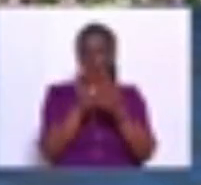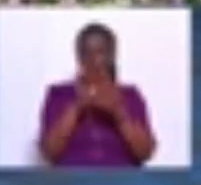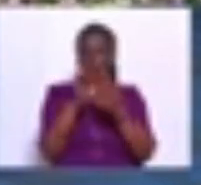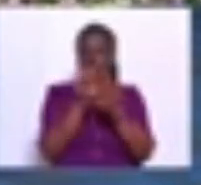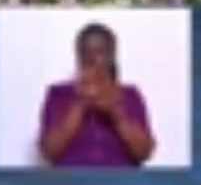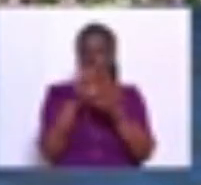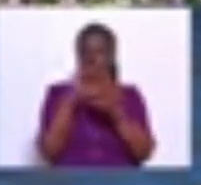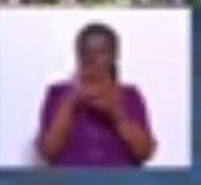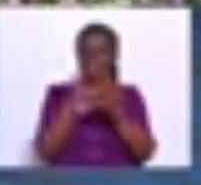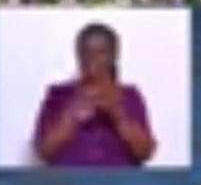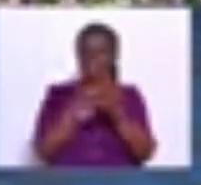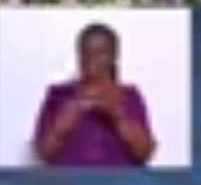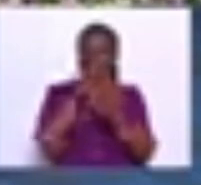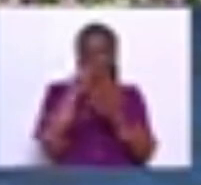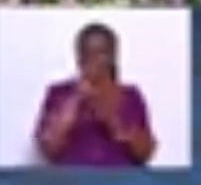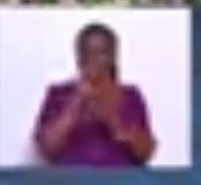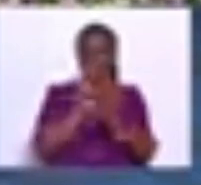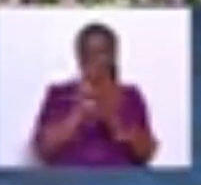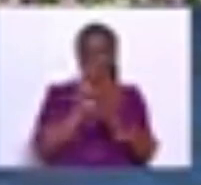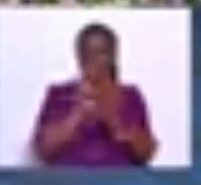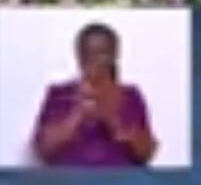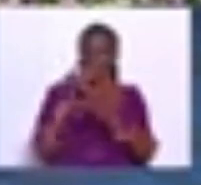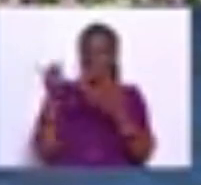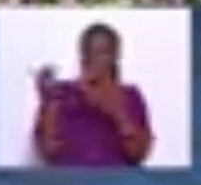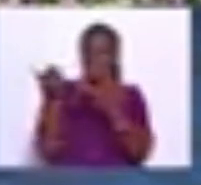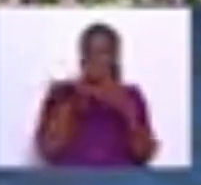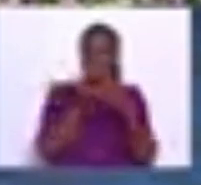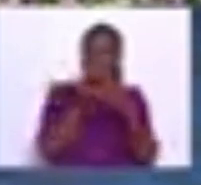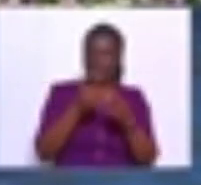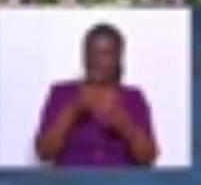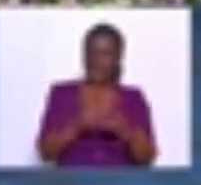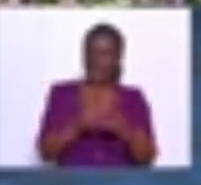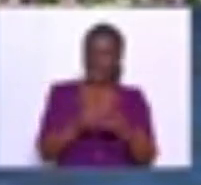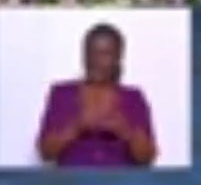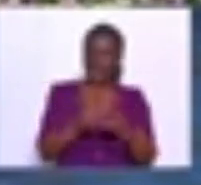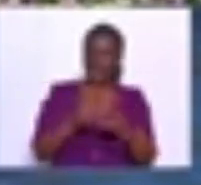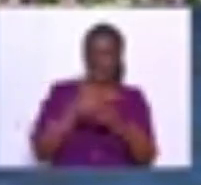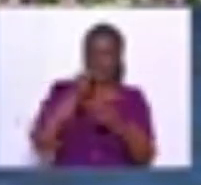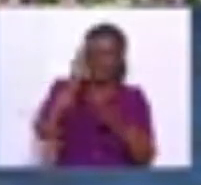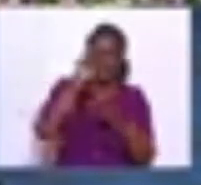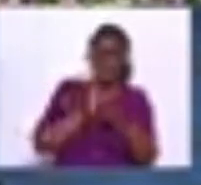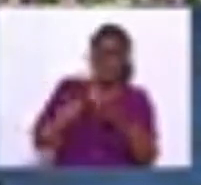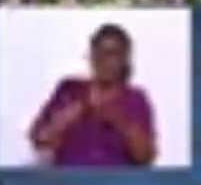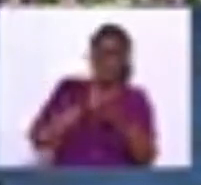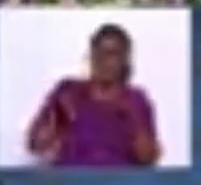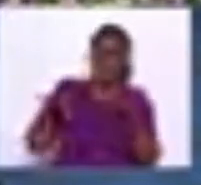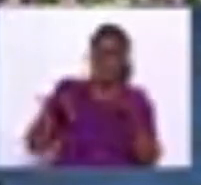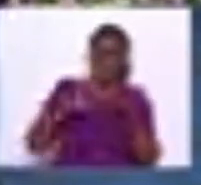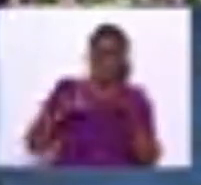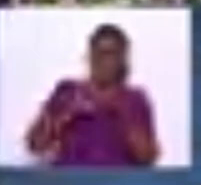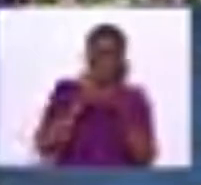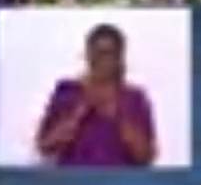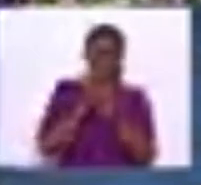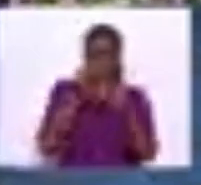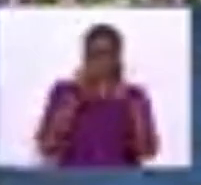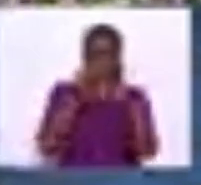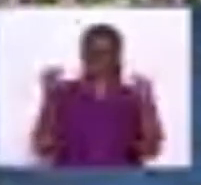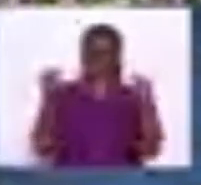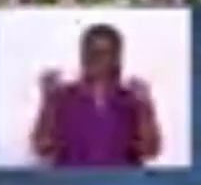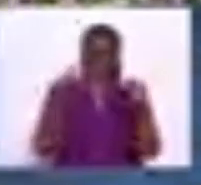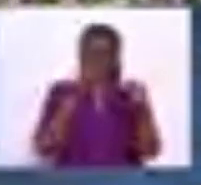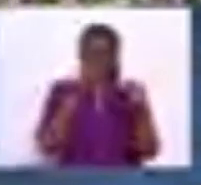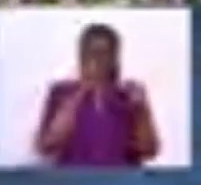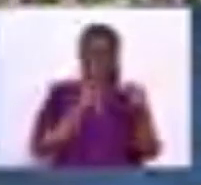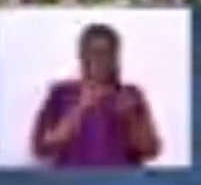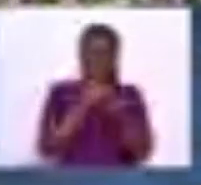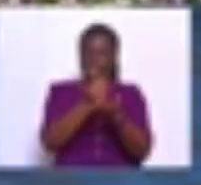I wouldn't just say, I'll reduce them, I would eliminate them. They don't. They do exactly the opposite. Beans actually